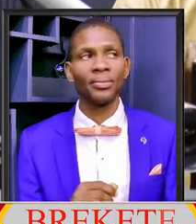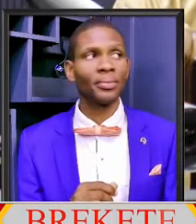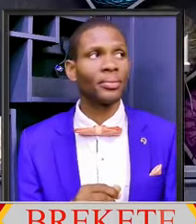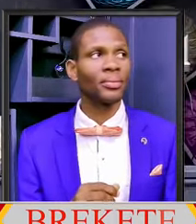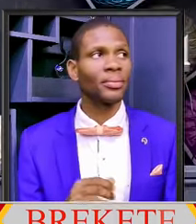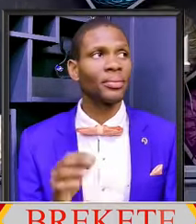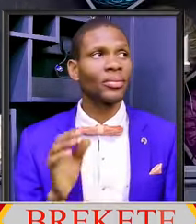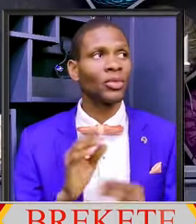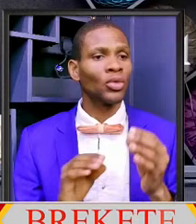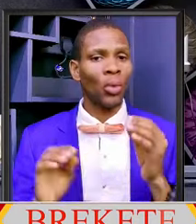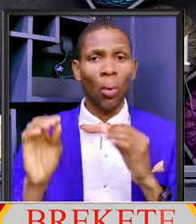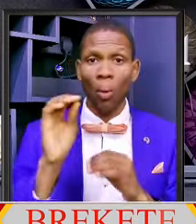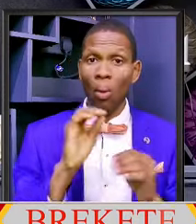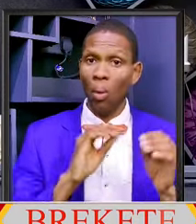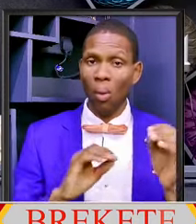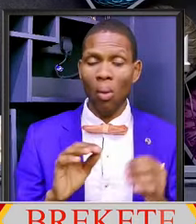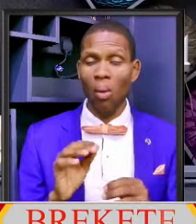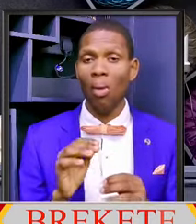Oh, aha.